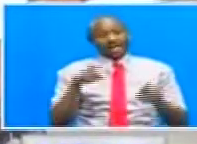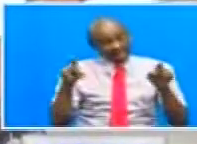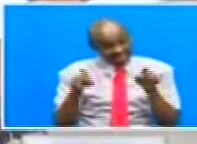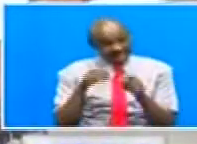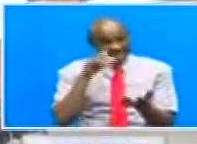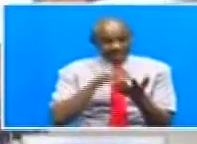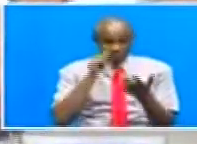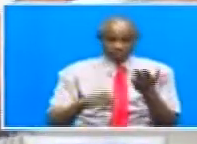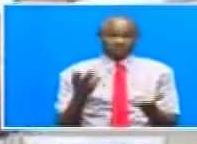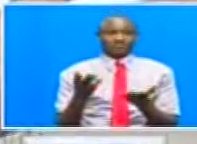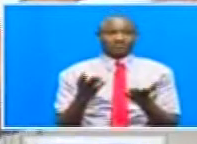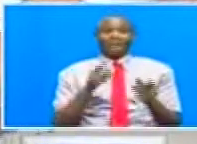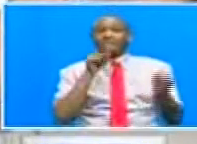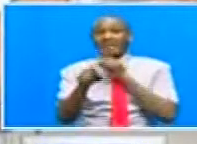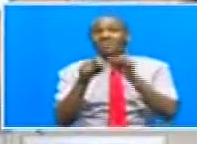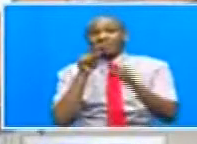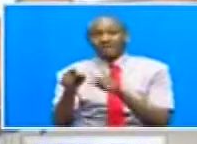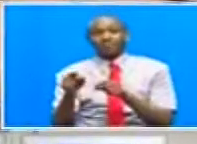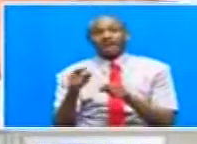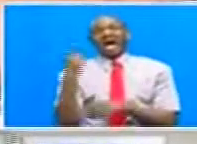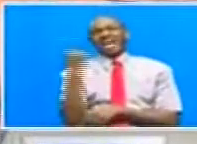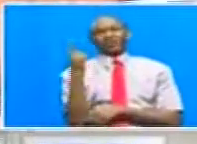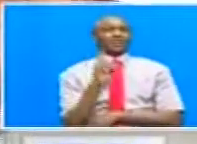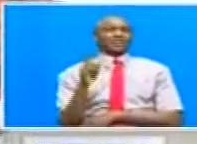terms of the playing fields, they can't just be idle like that.